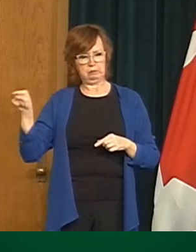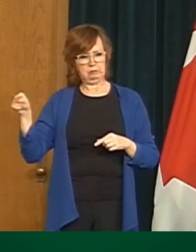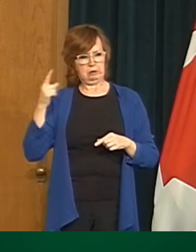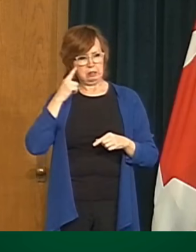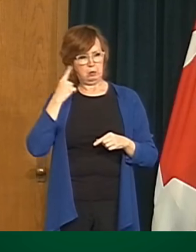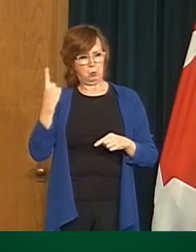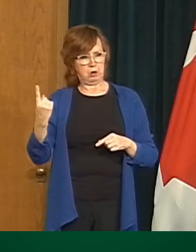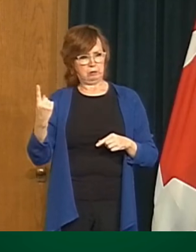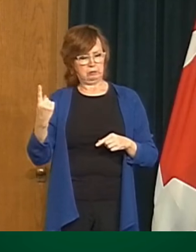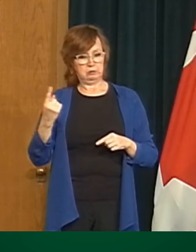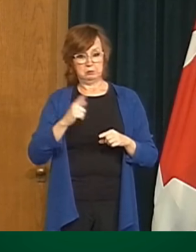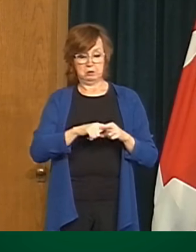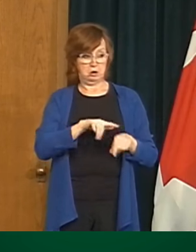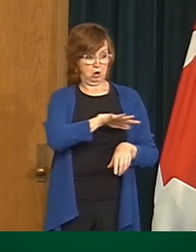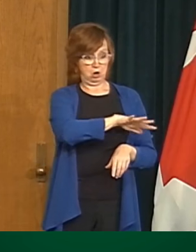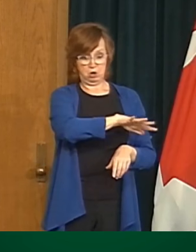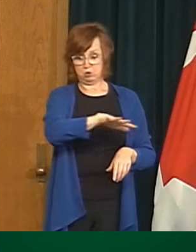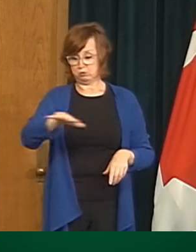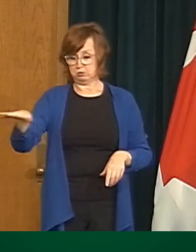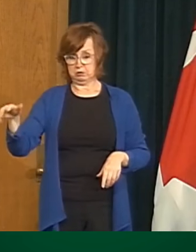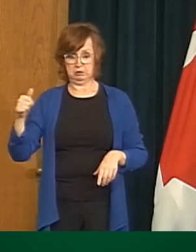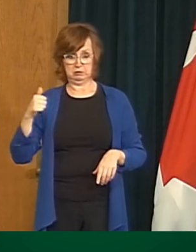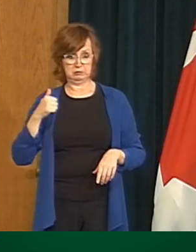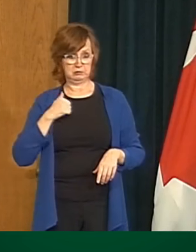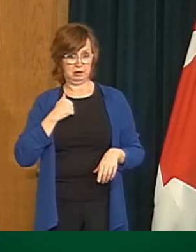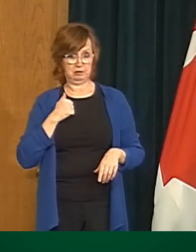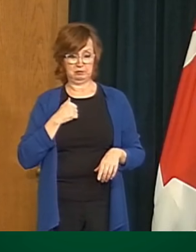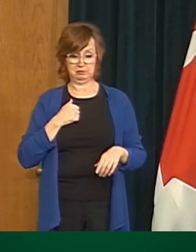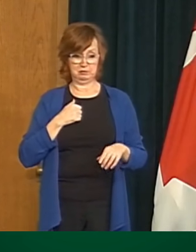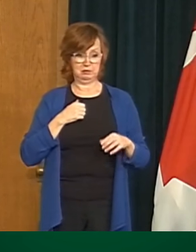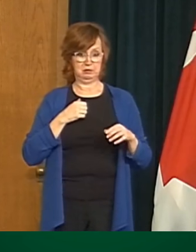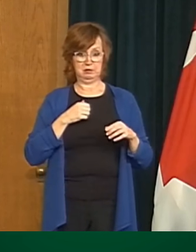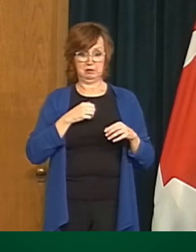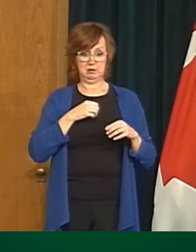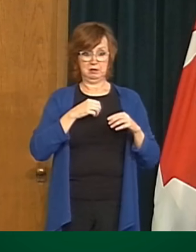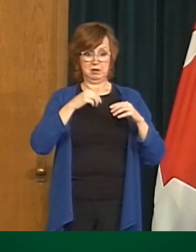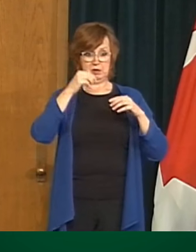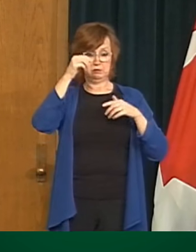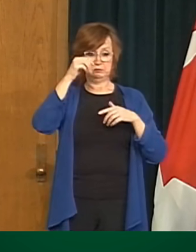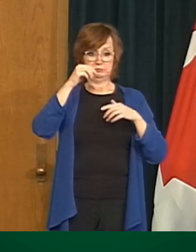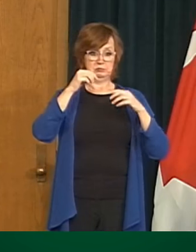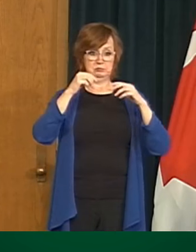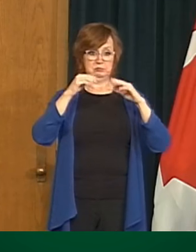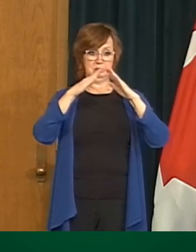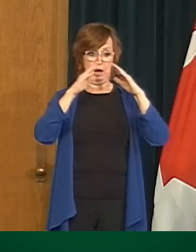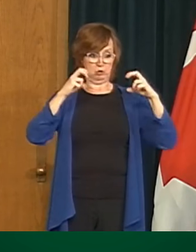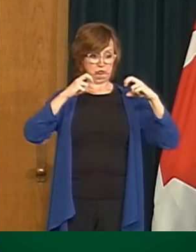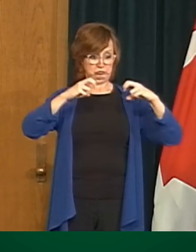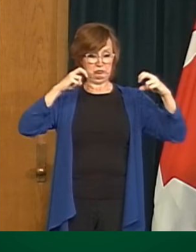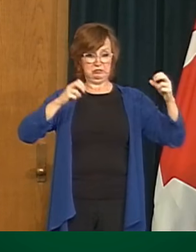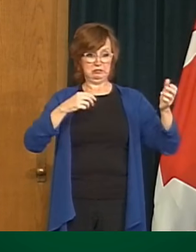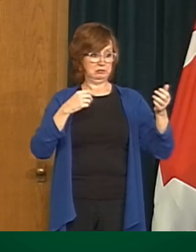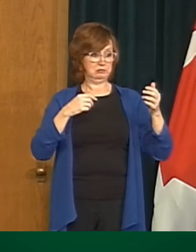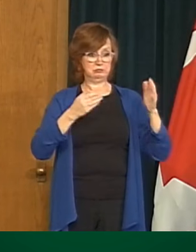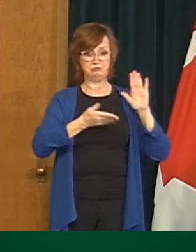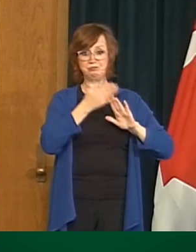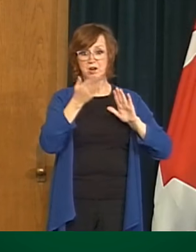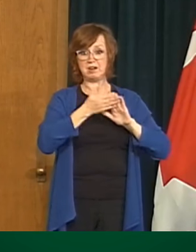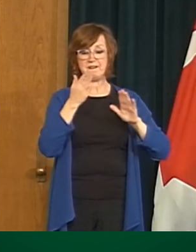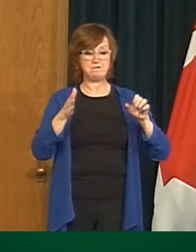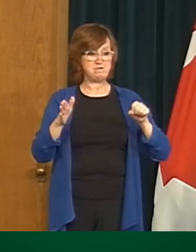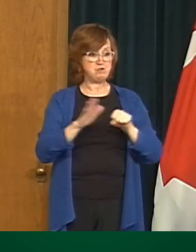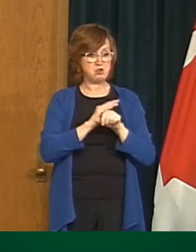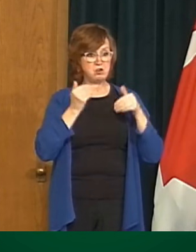legislatures across the province, across the nation, are not in operation right now, much like Saskatchewan. So it's not a